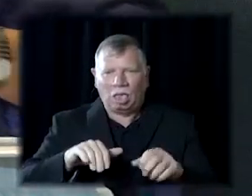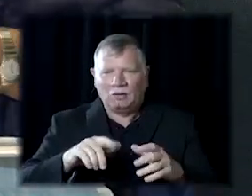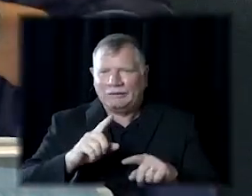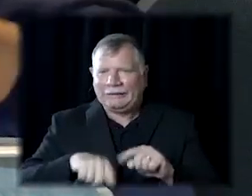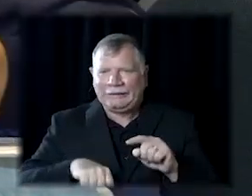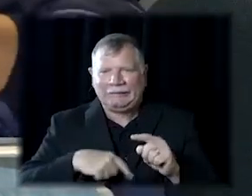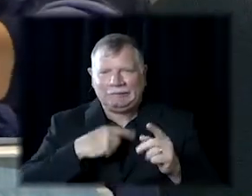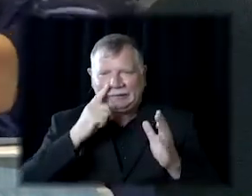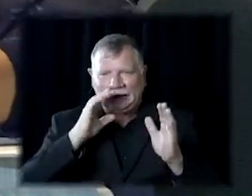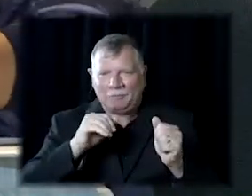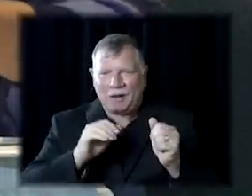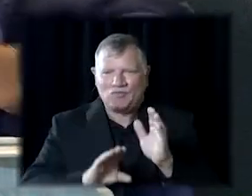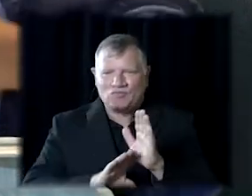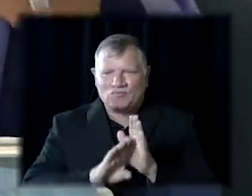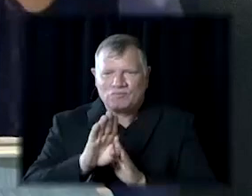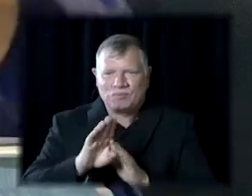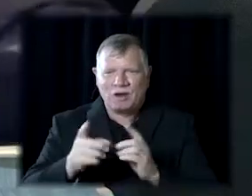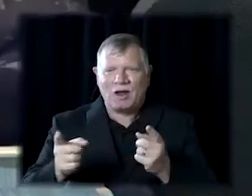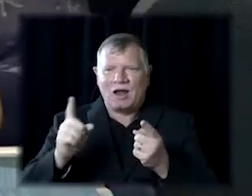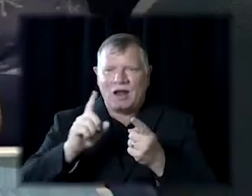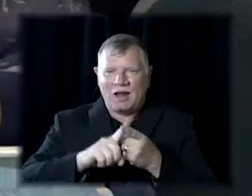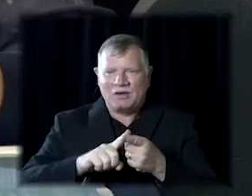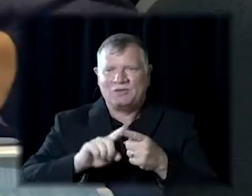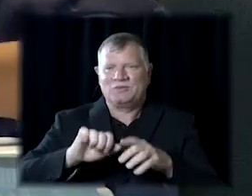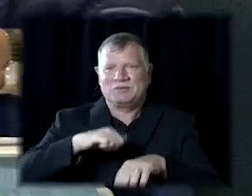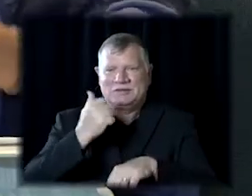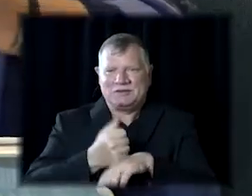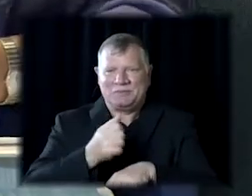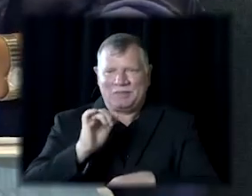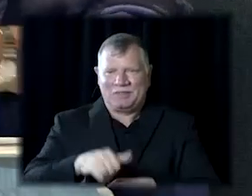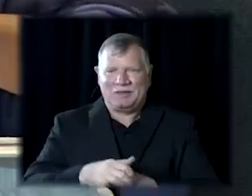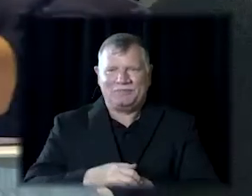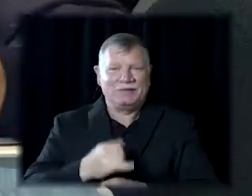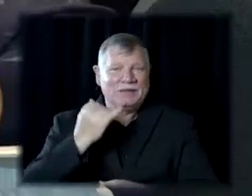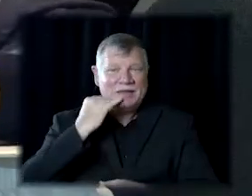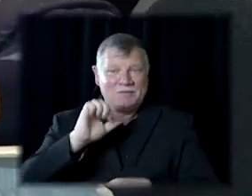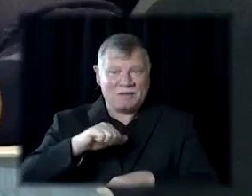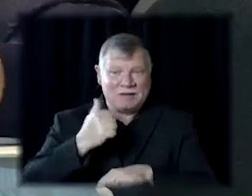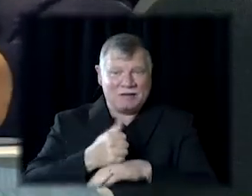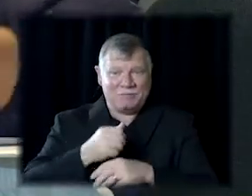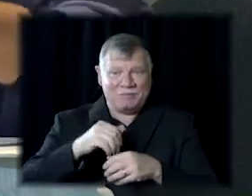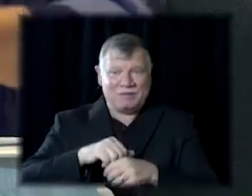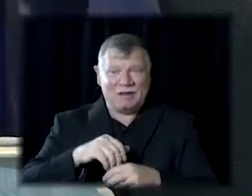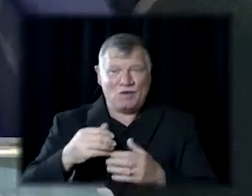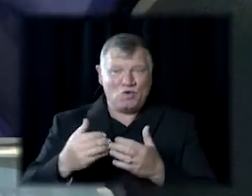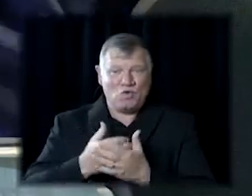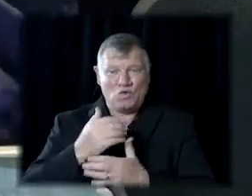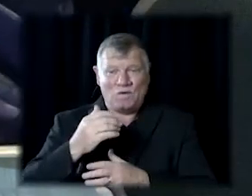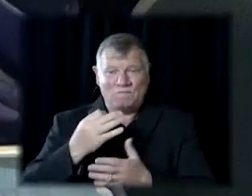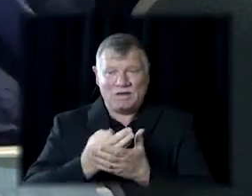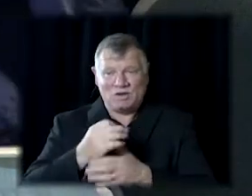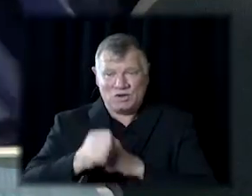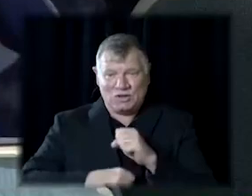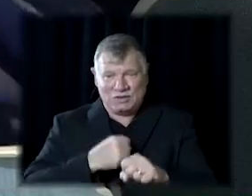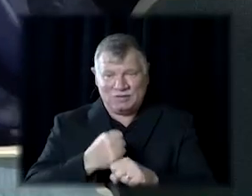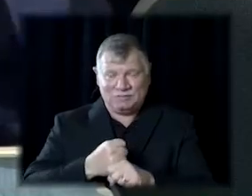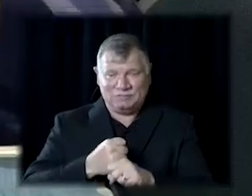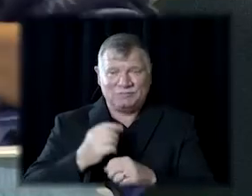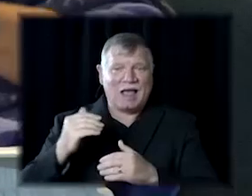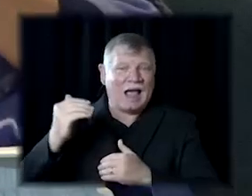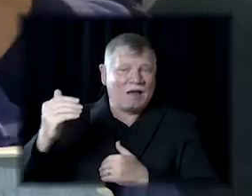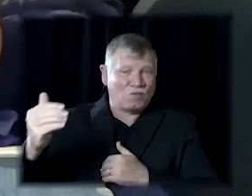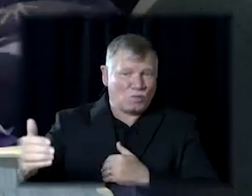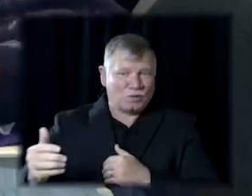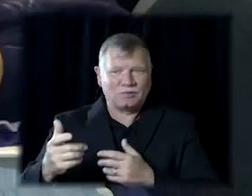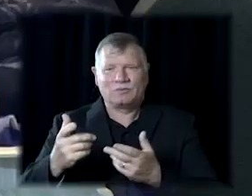again, you can't expect economic growth until it's actually implemented. So if it's going to be implemented in the next fiscal year, the growth comes, you know,